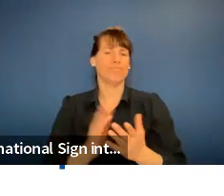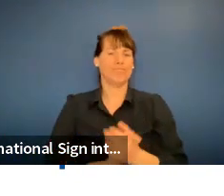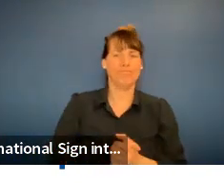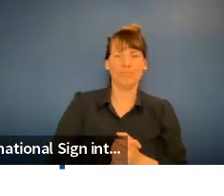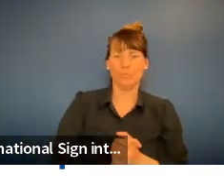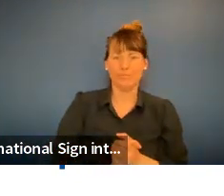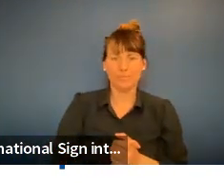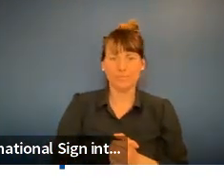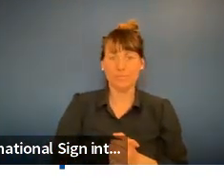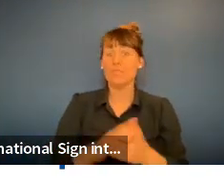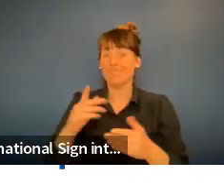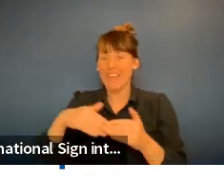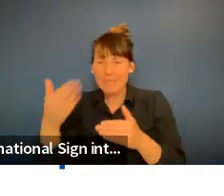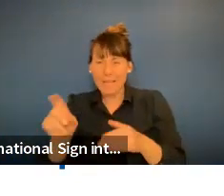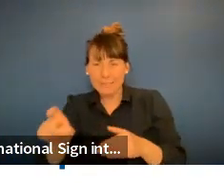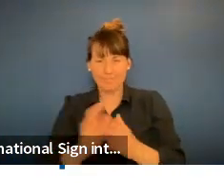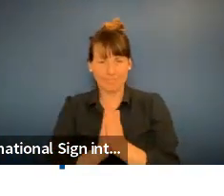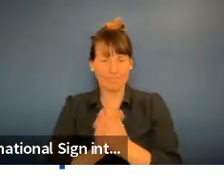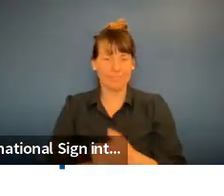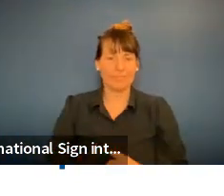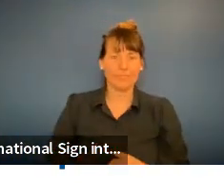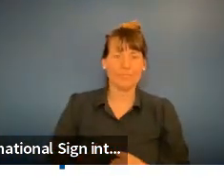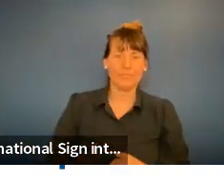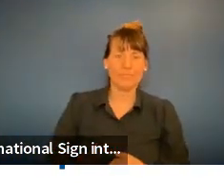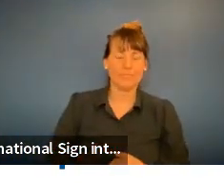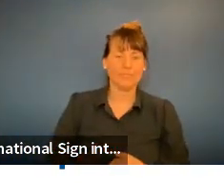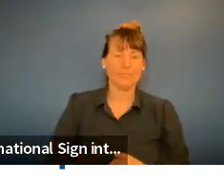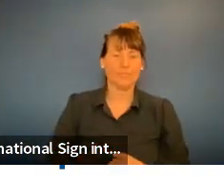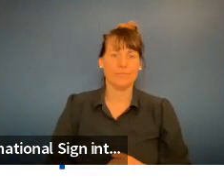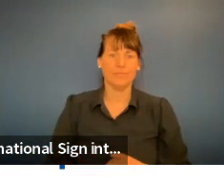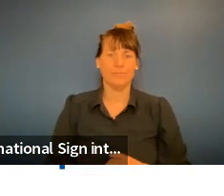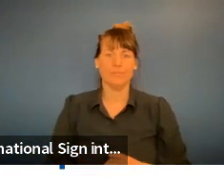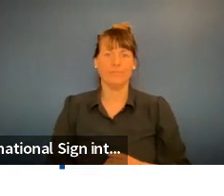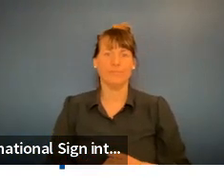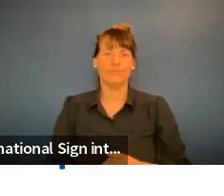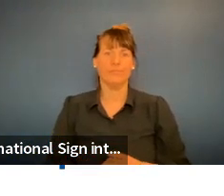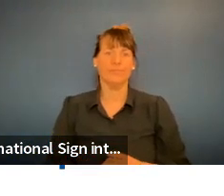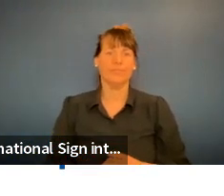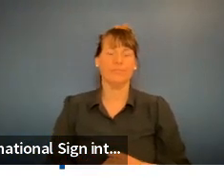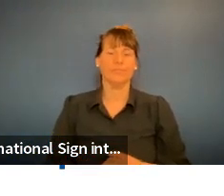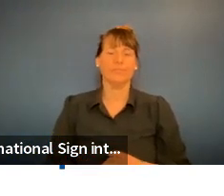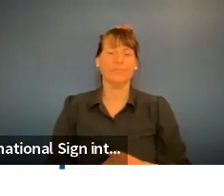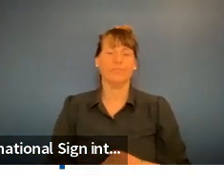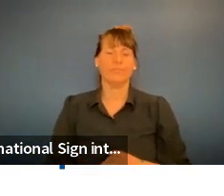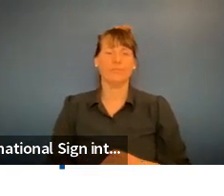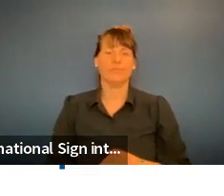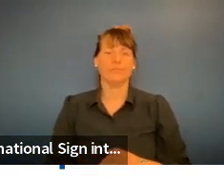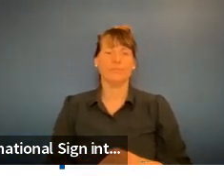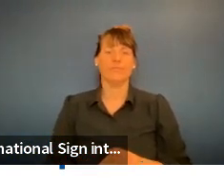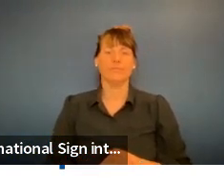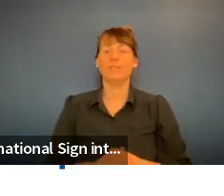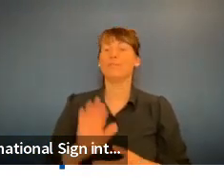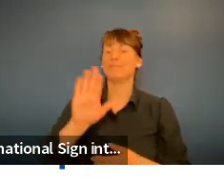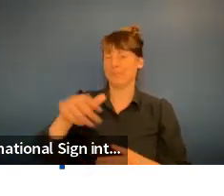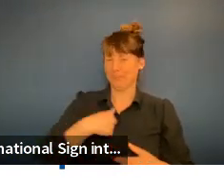I'll give few examples of the work which is happening with regards to assistive product development in the countries. In the European